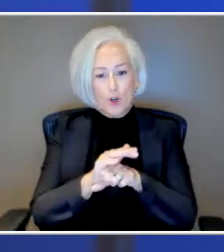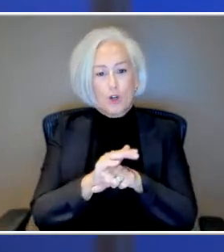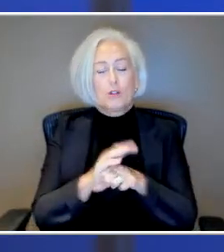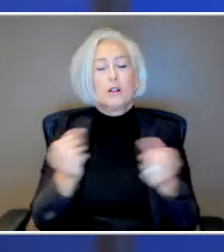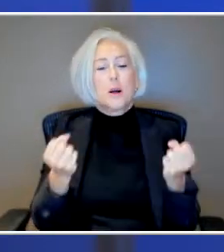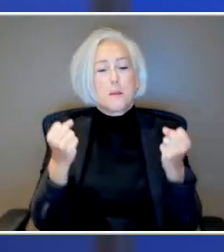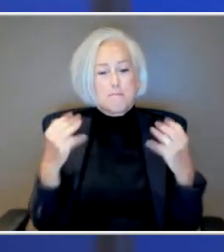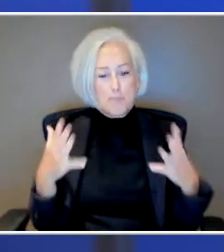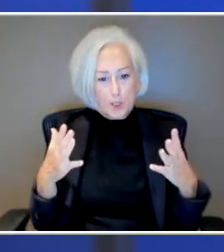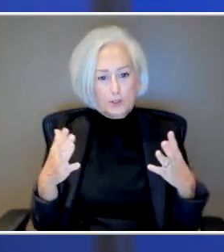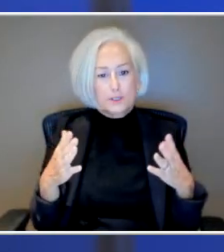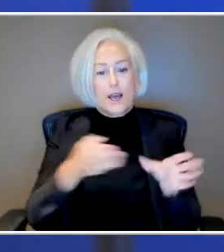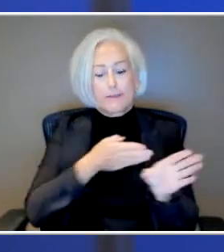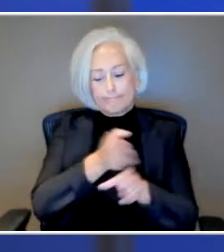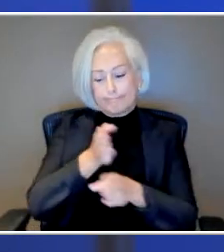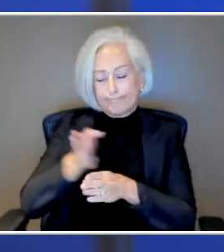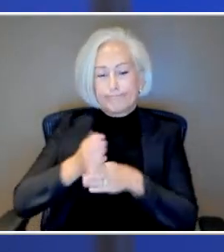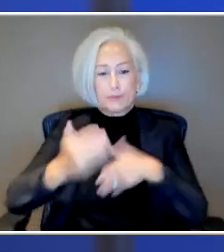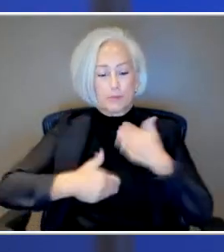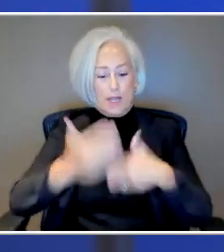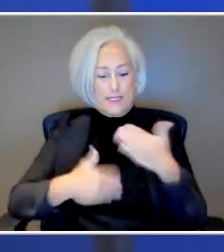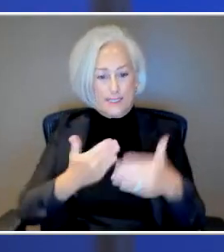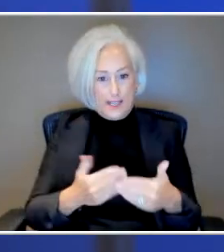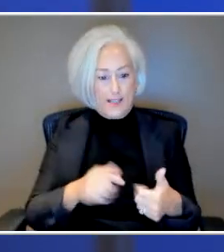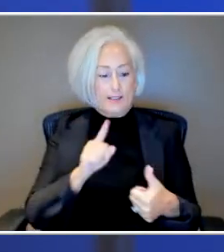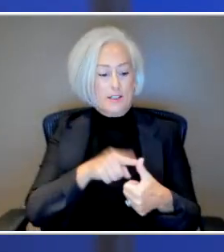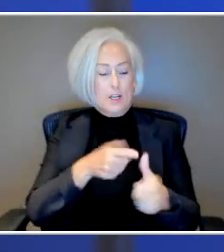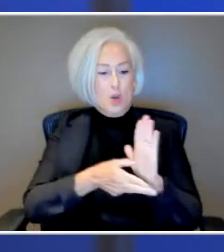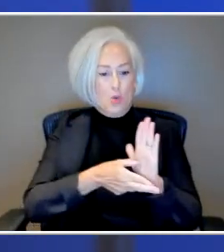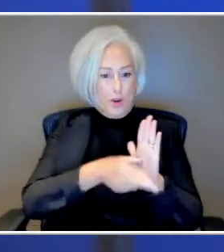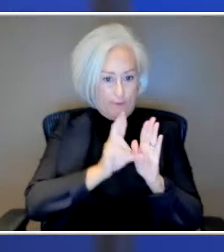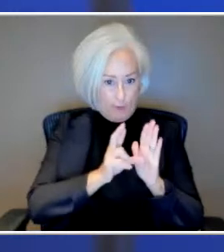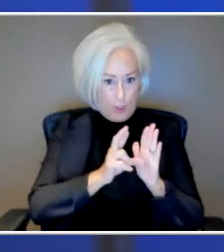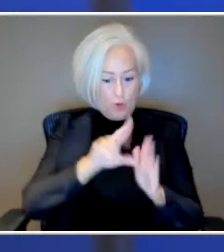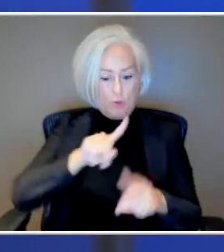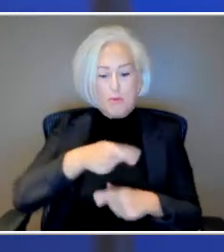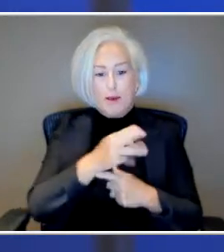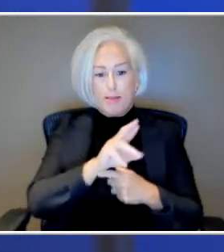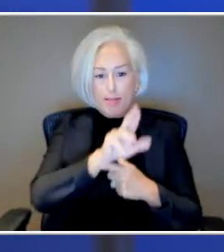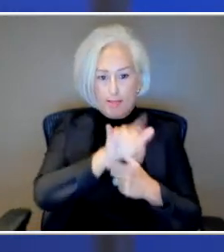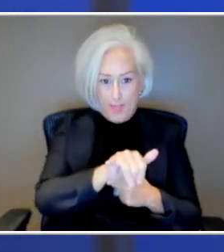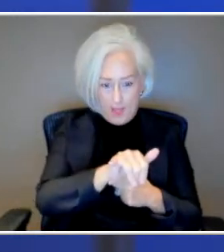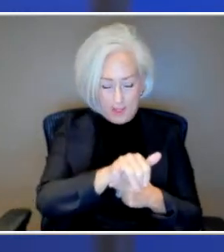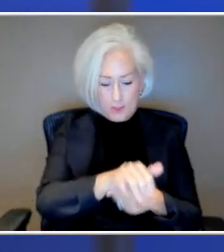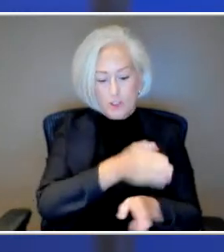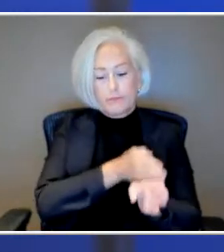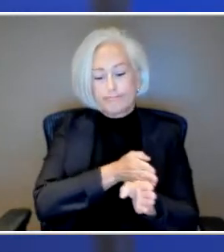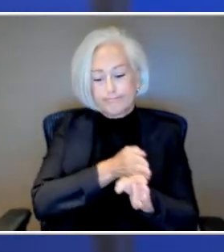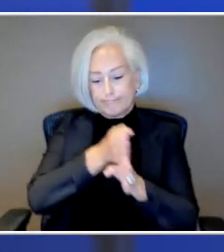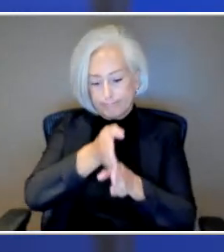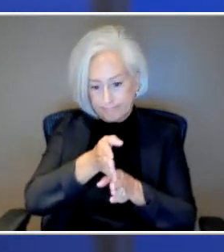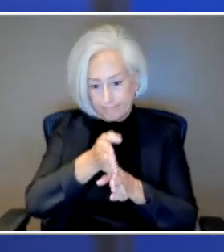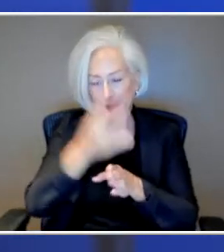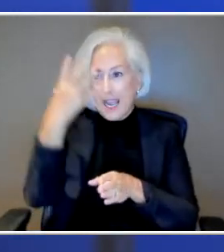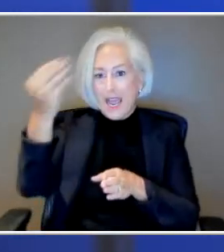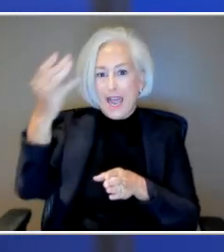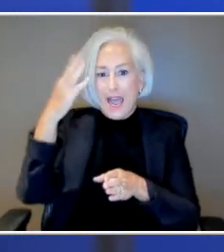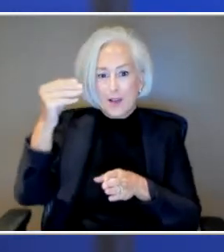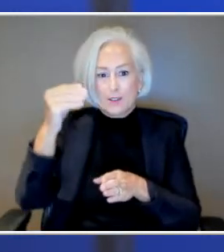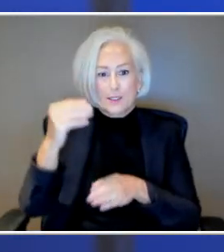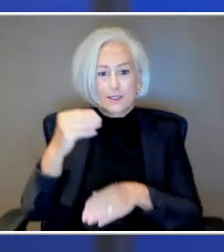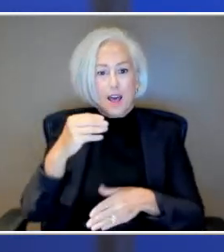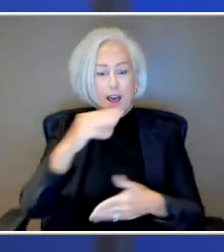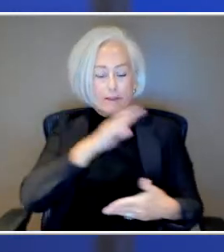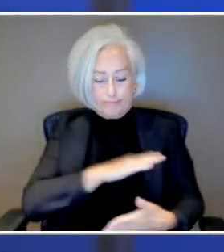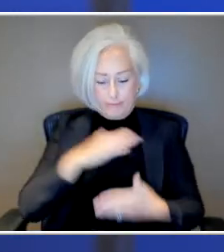of our patients do, where her pathology was reviewed by one of our breast pathologists. She had all of her outside imaging reviewed by one of our